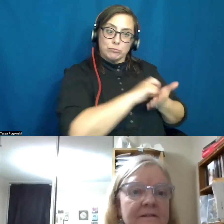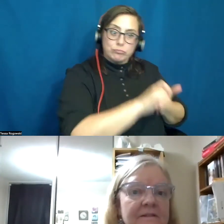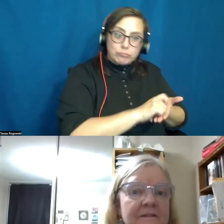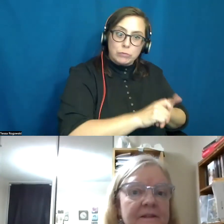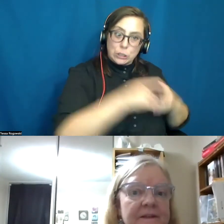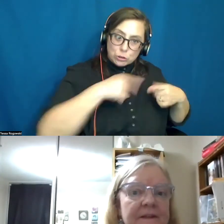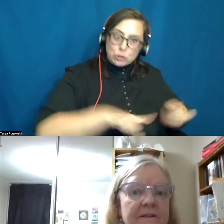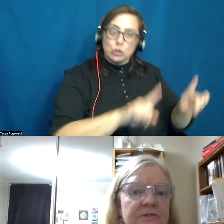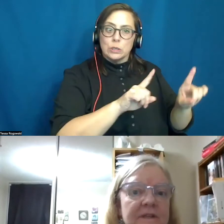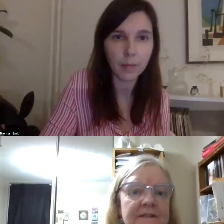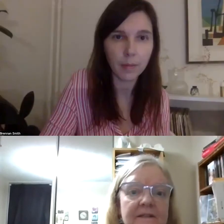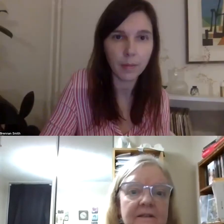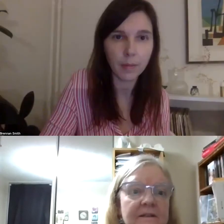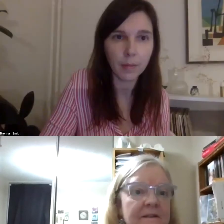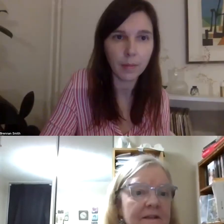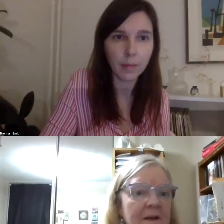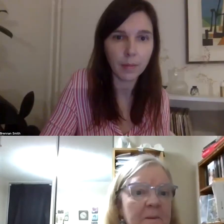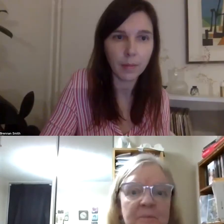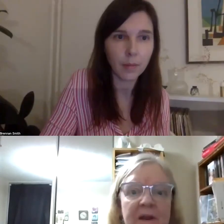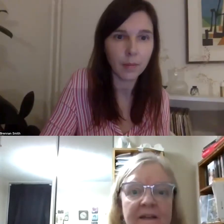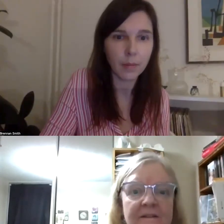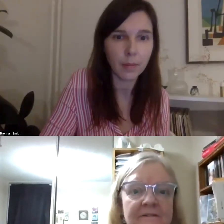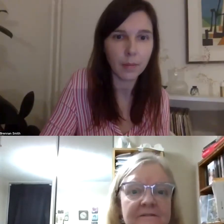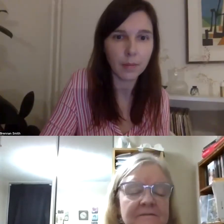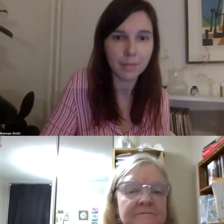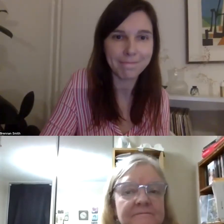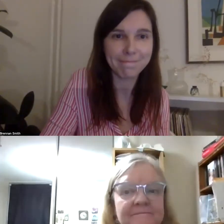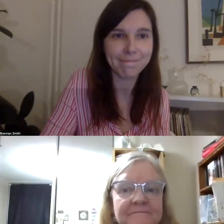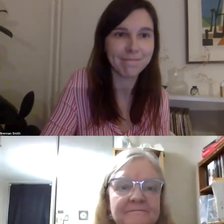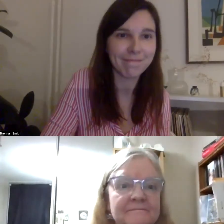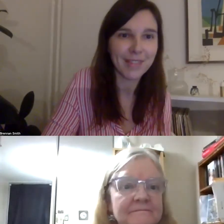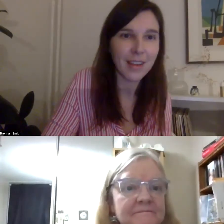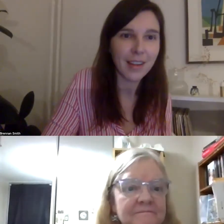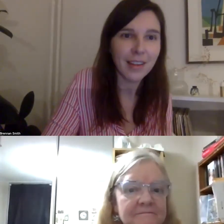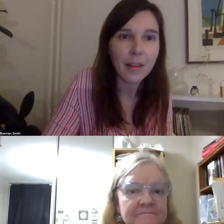Yeah, interesting. Brennan.